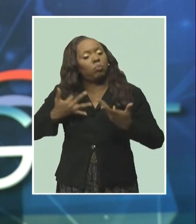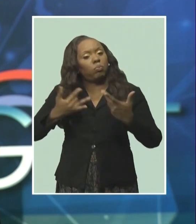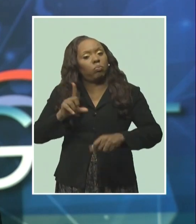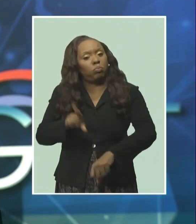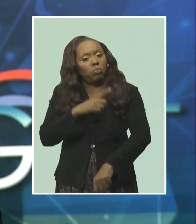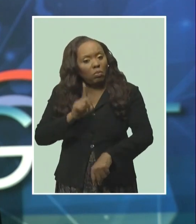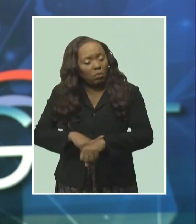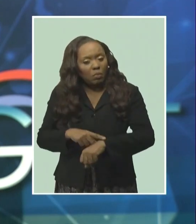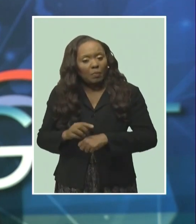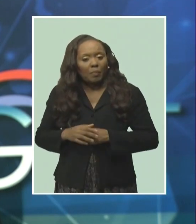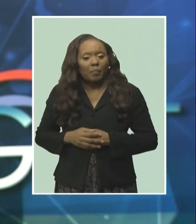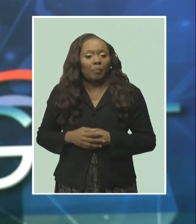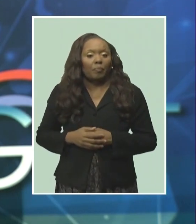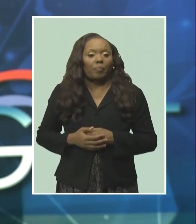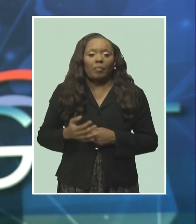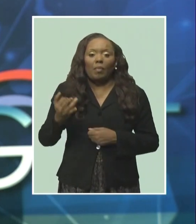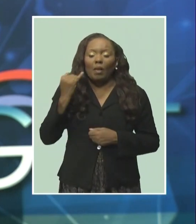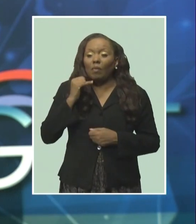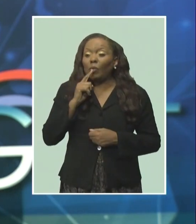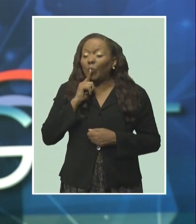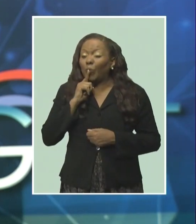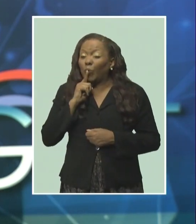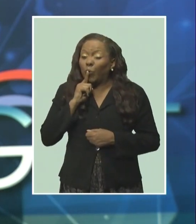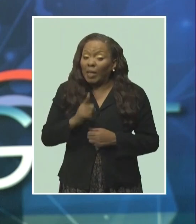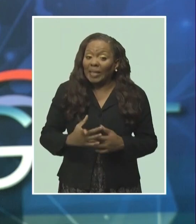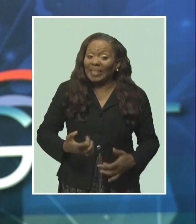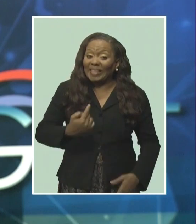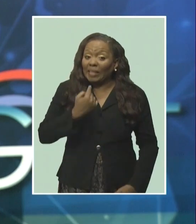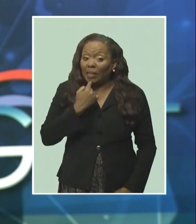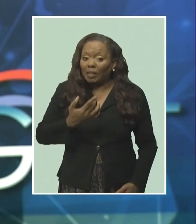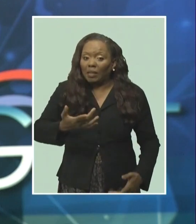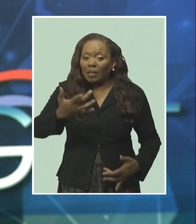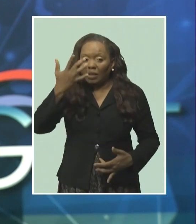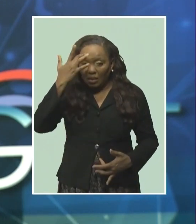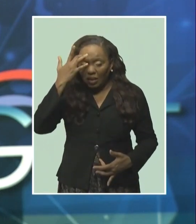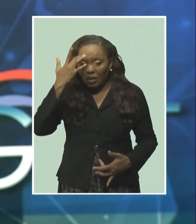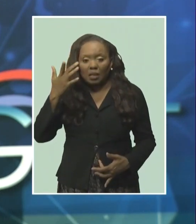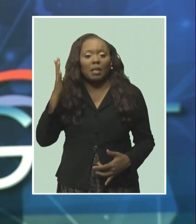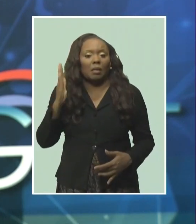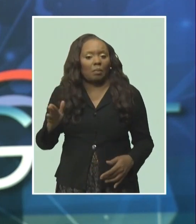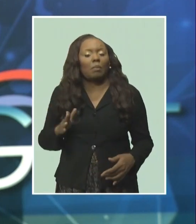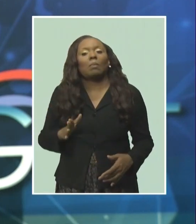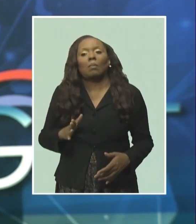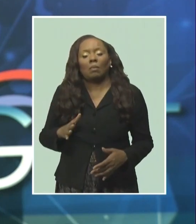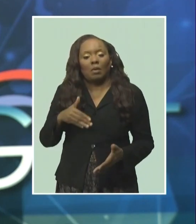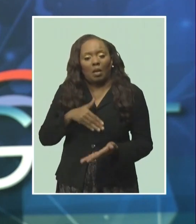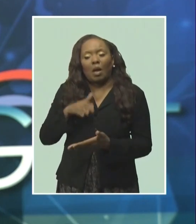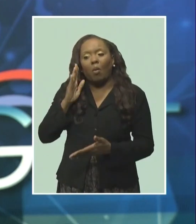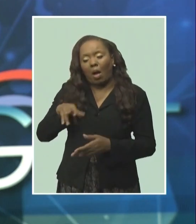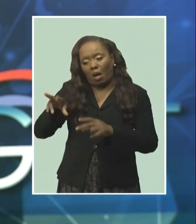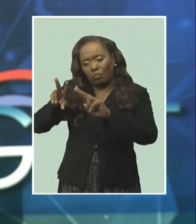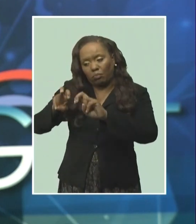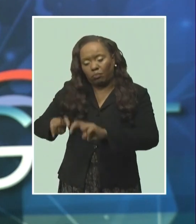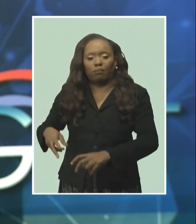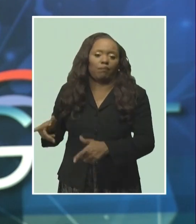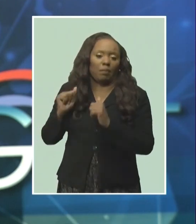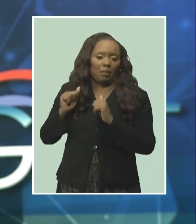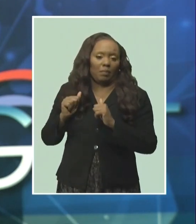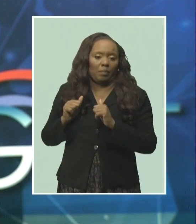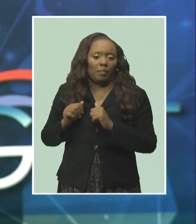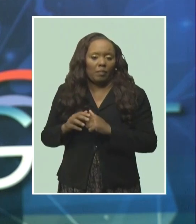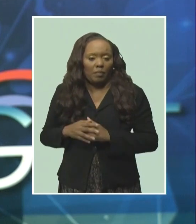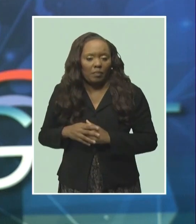building. Time for a break, but coming up, more delays at the Accident and Emergency Department of the Queen Elizabeth Hospital.